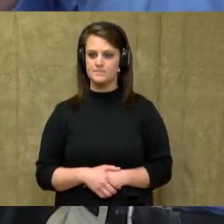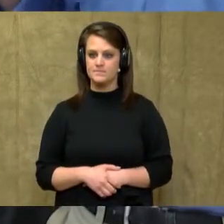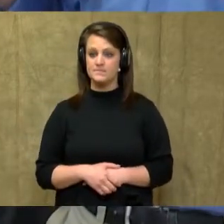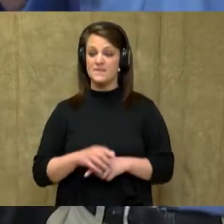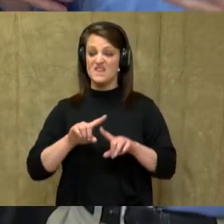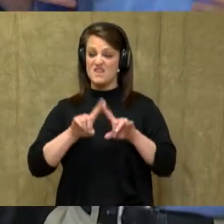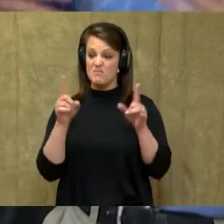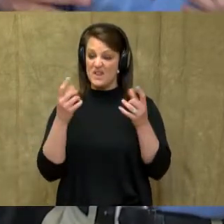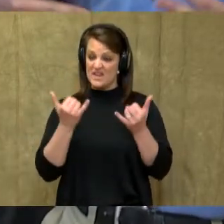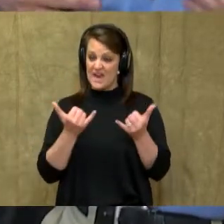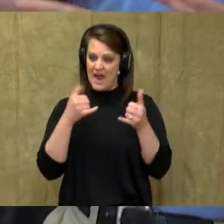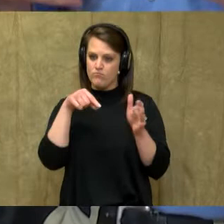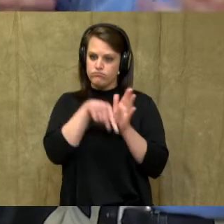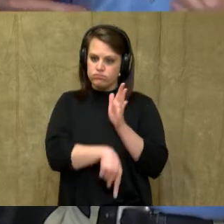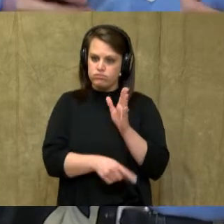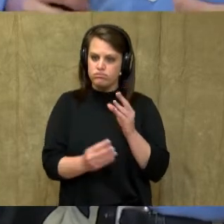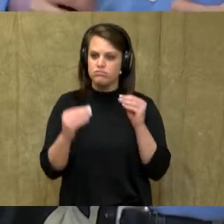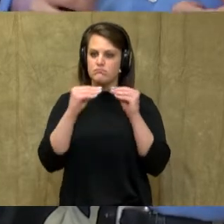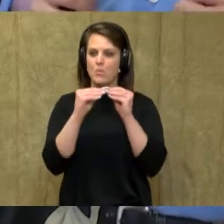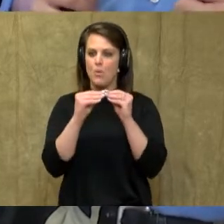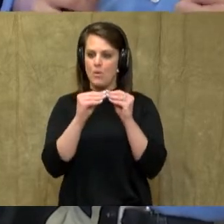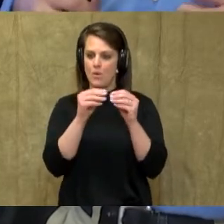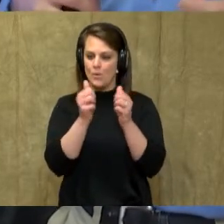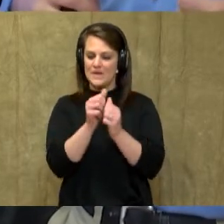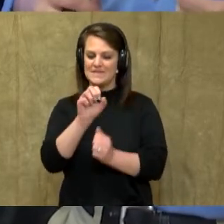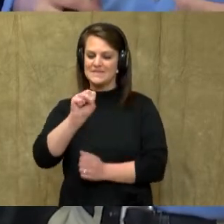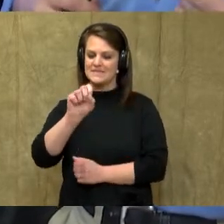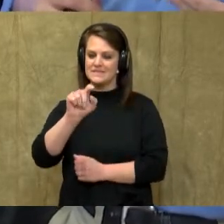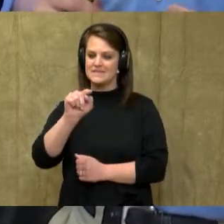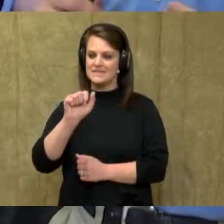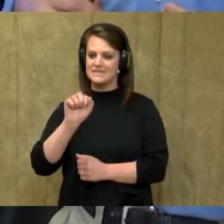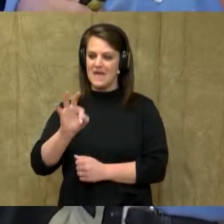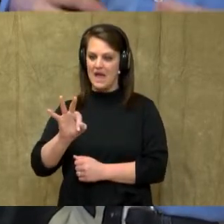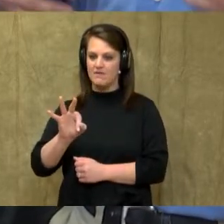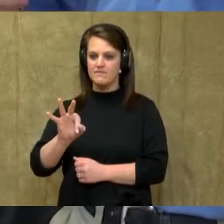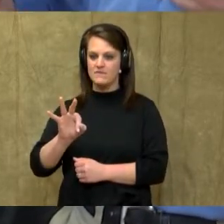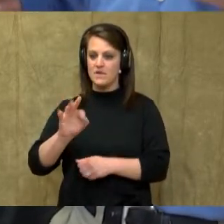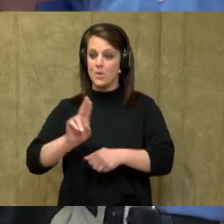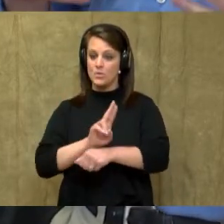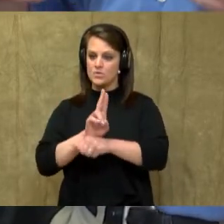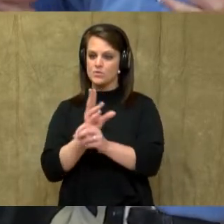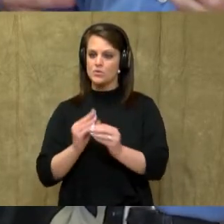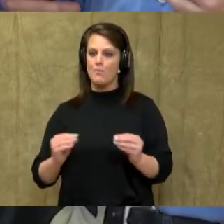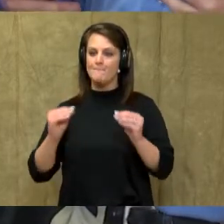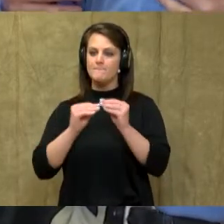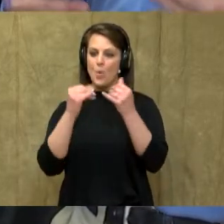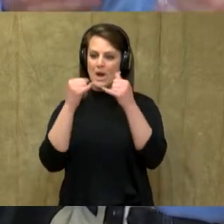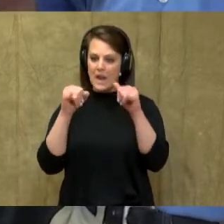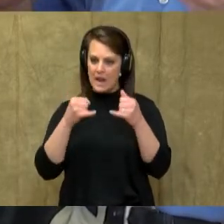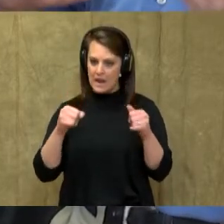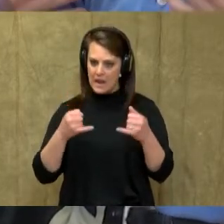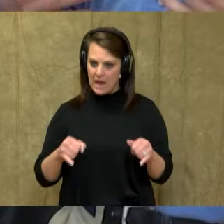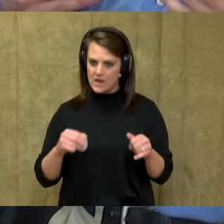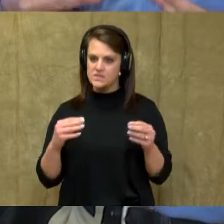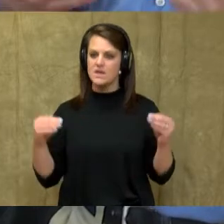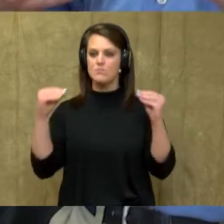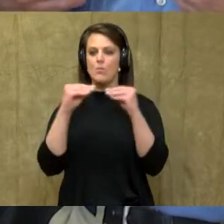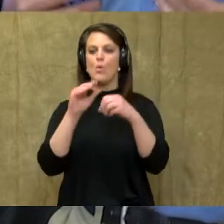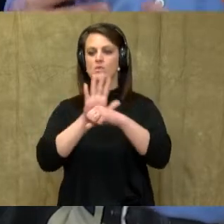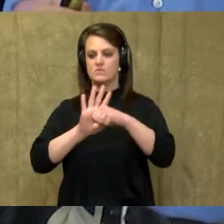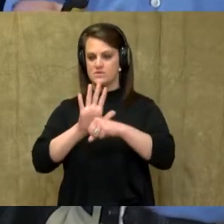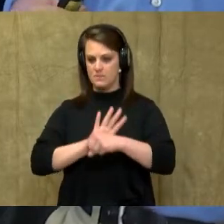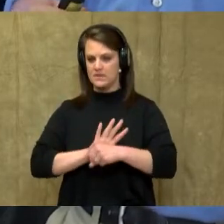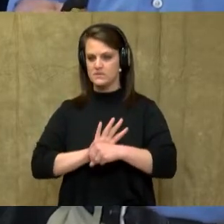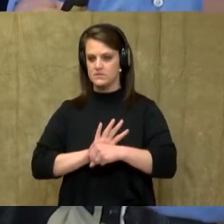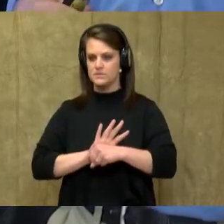But we're going to go a little bit deeper with the staff today. We're going to begin to use more lines and spaces than what we did